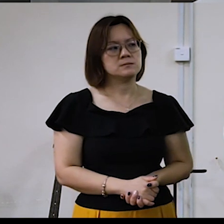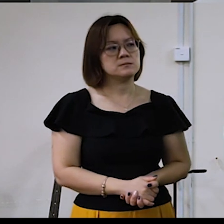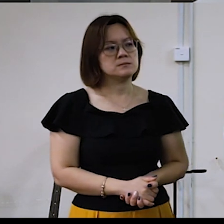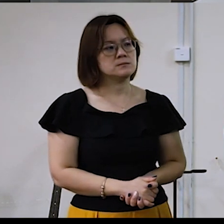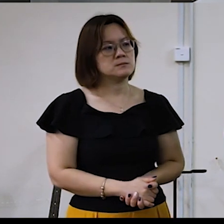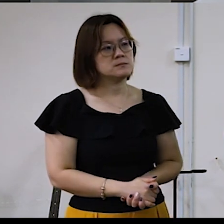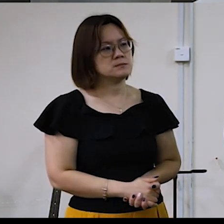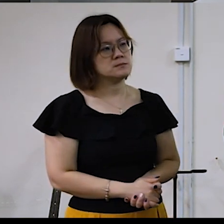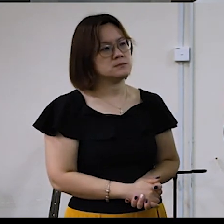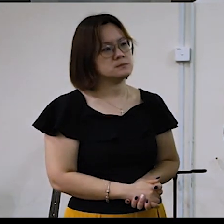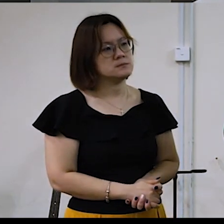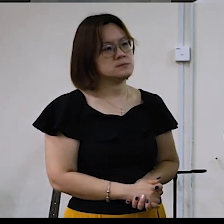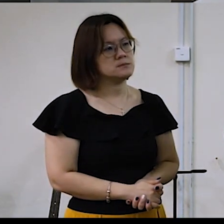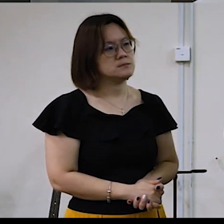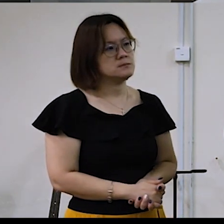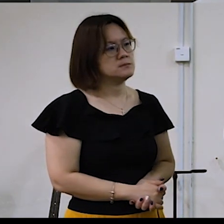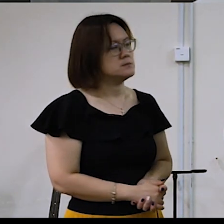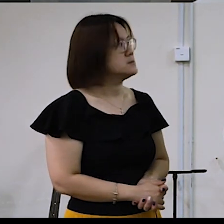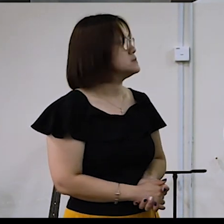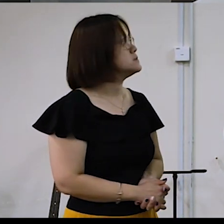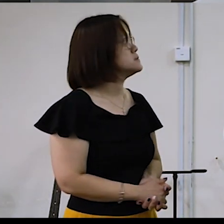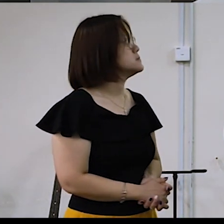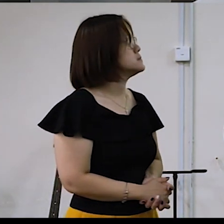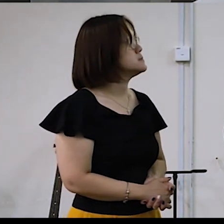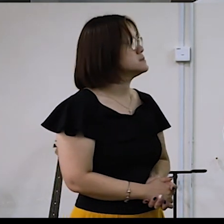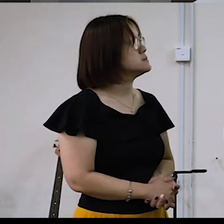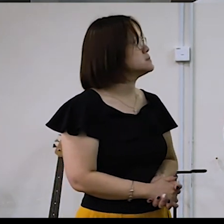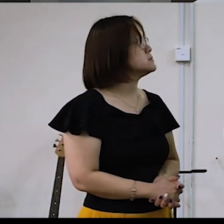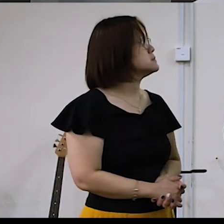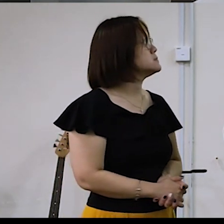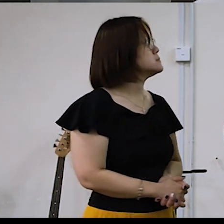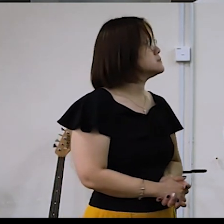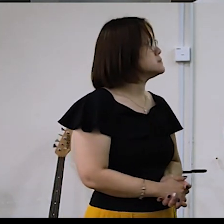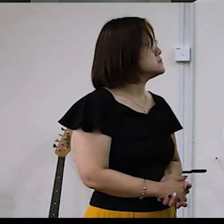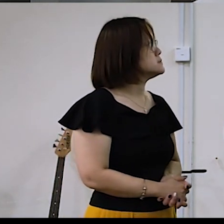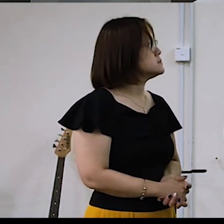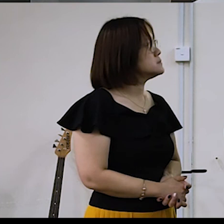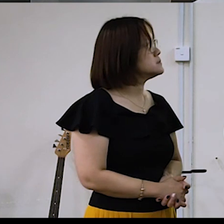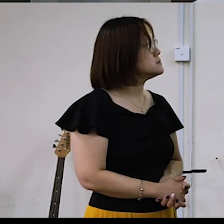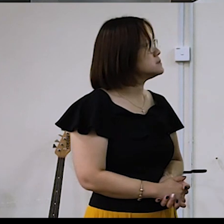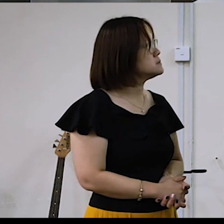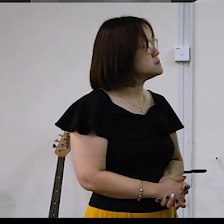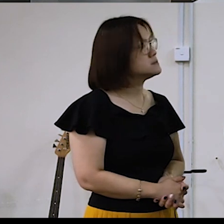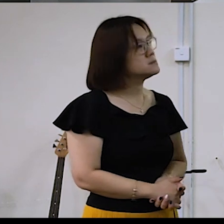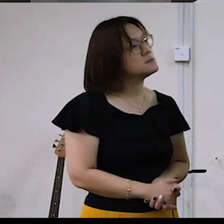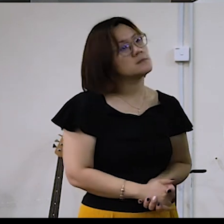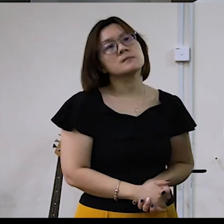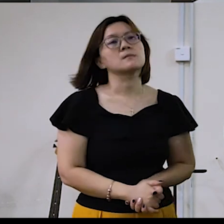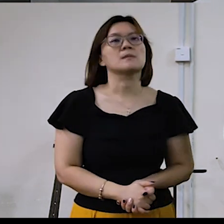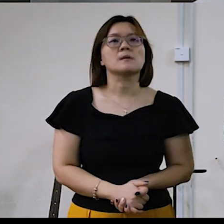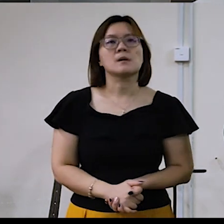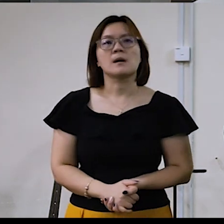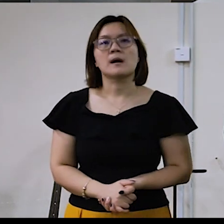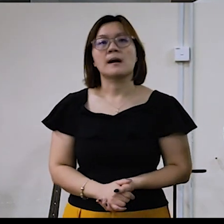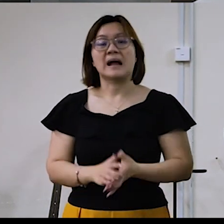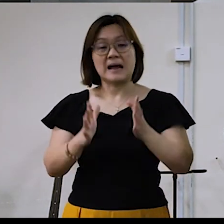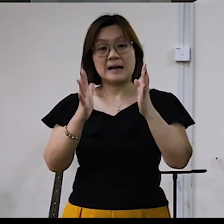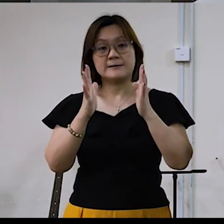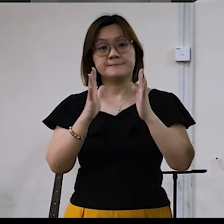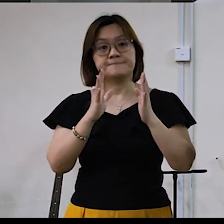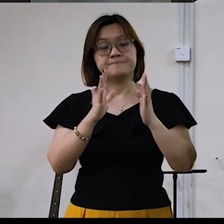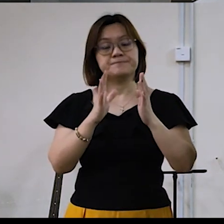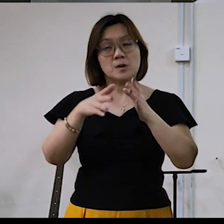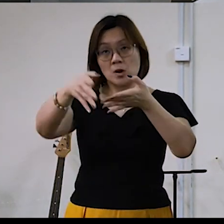part, but what's behind it is a supernatural act of God. Verse 26, and they cast their lots, and the lot fell